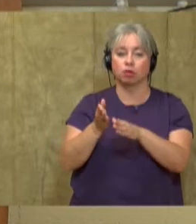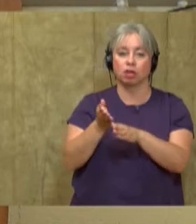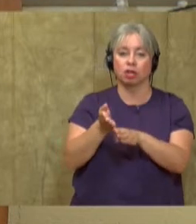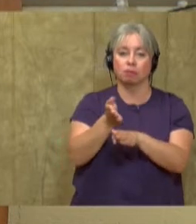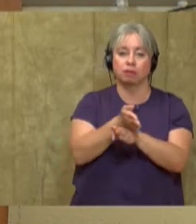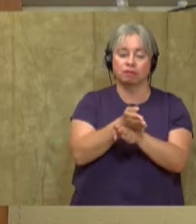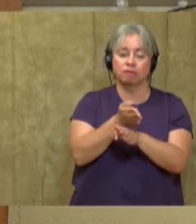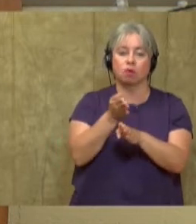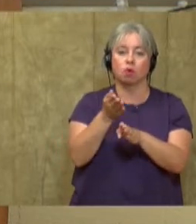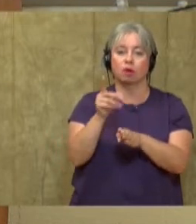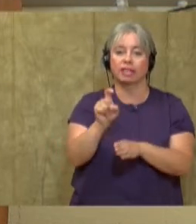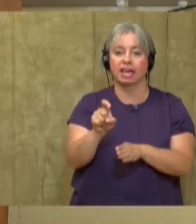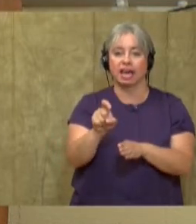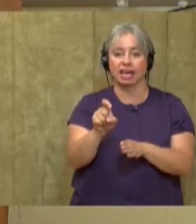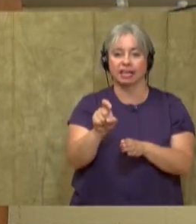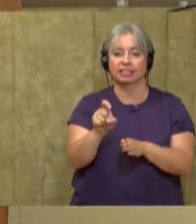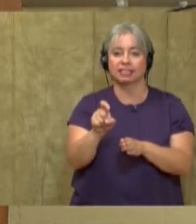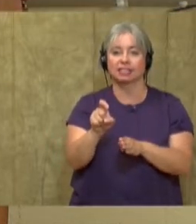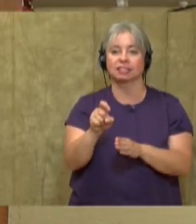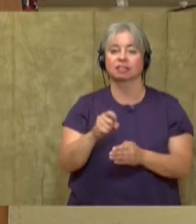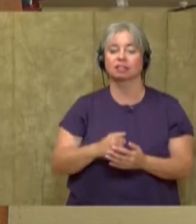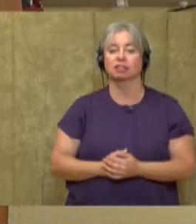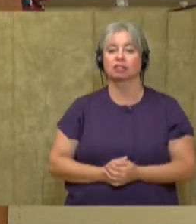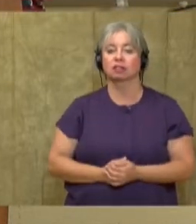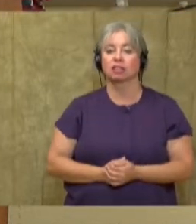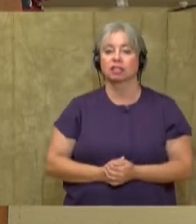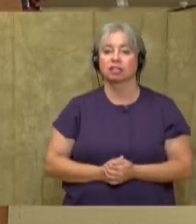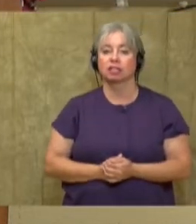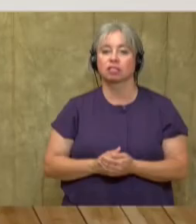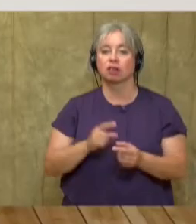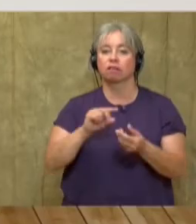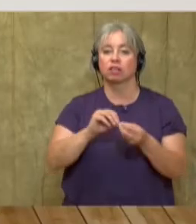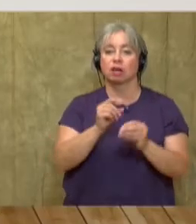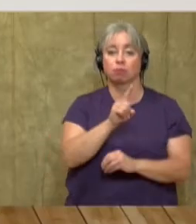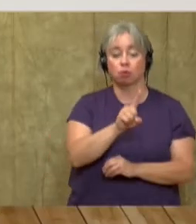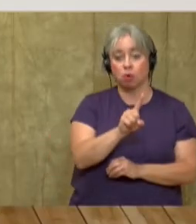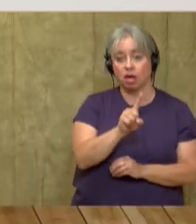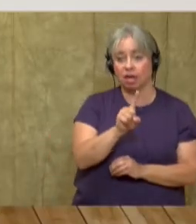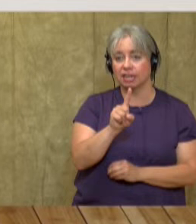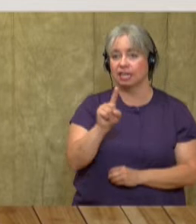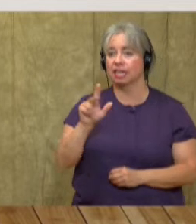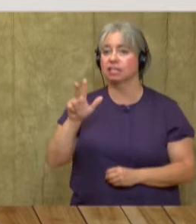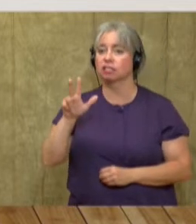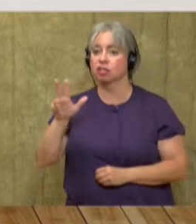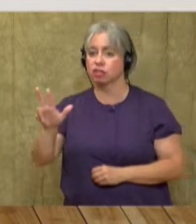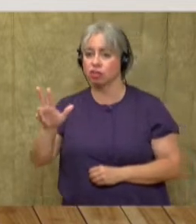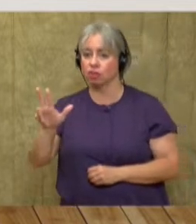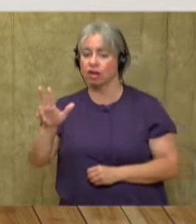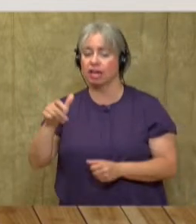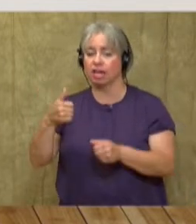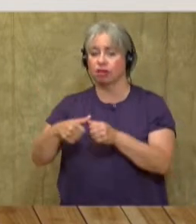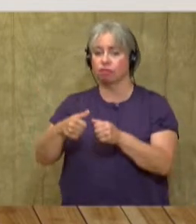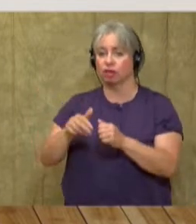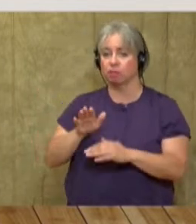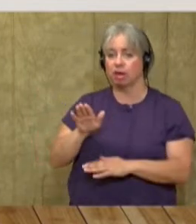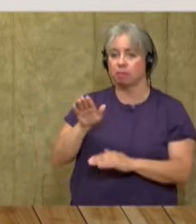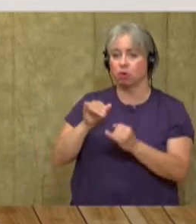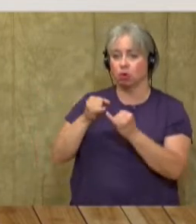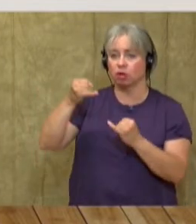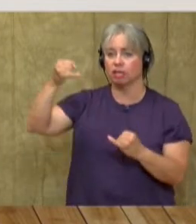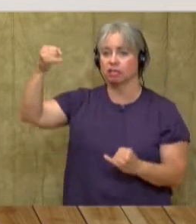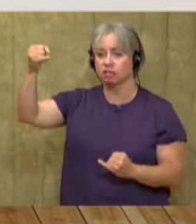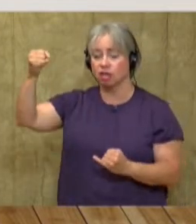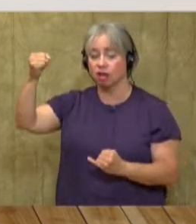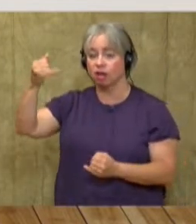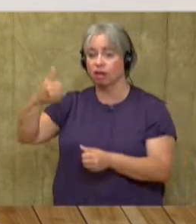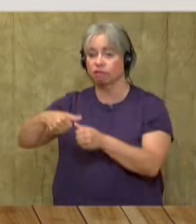my coefficient here for number 1 would be 3. But remember that our slope is in a fraction